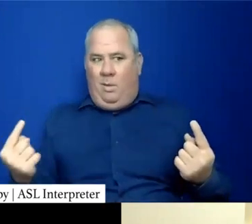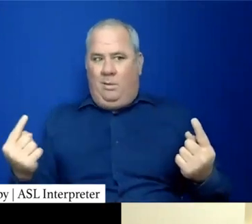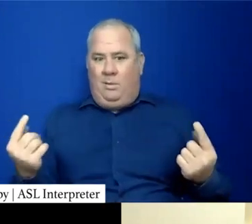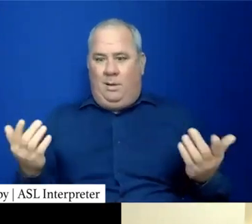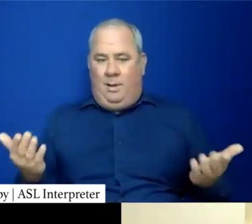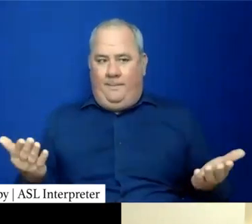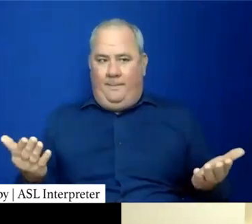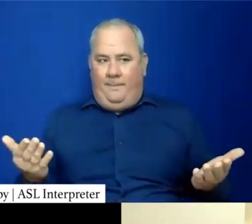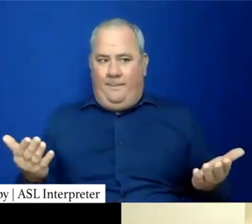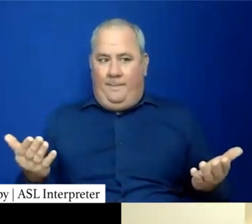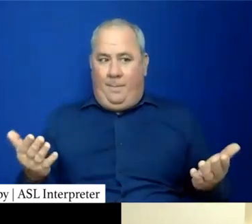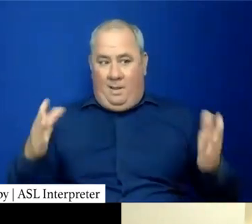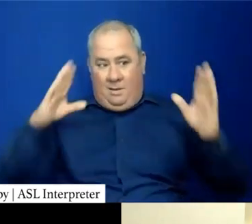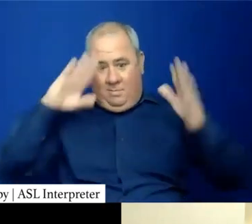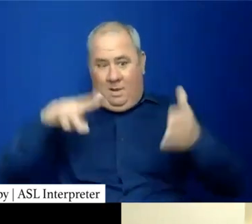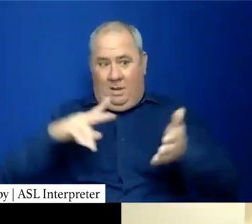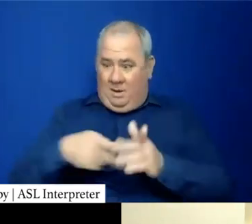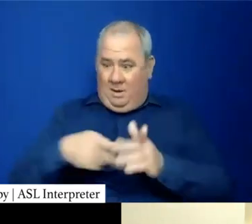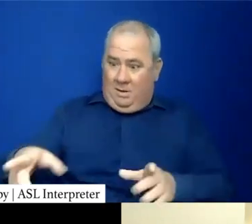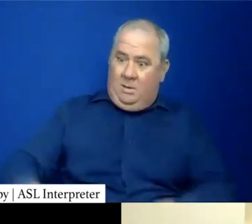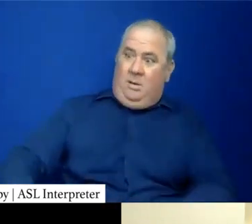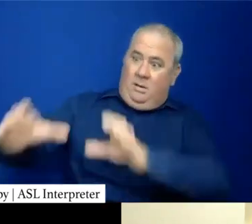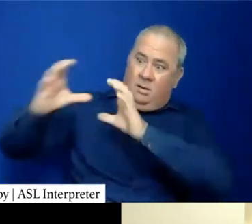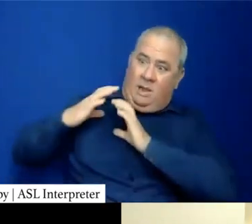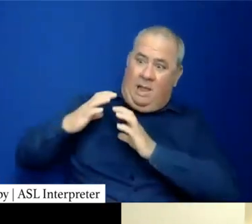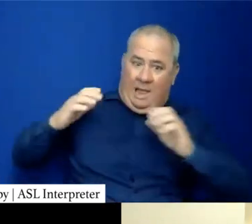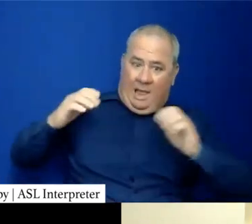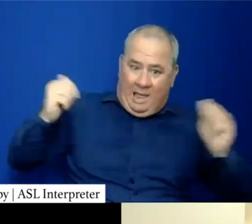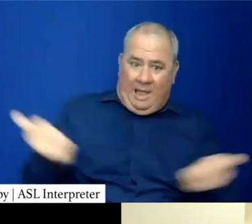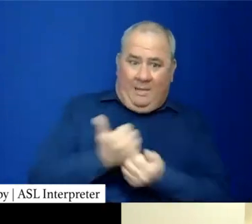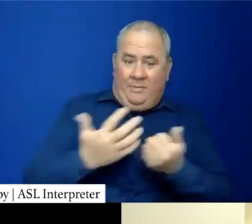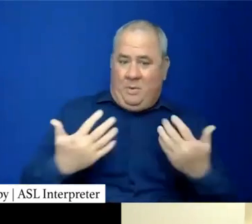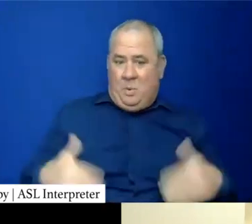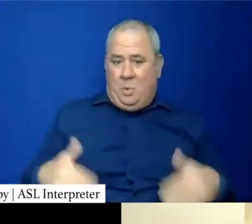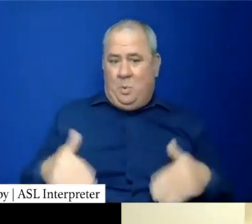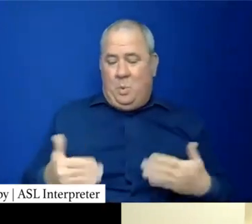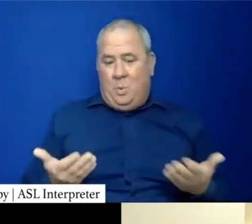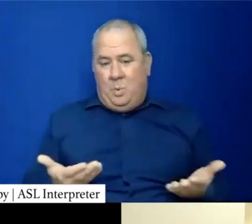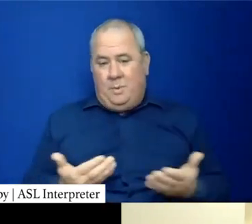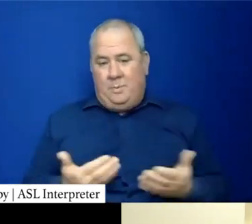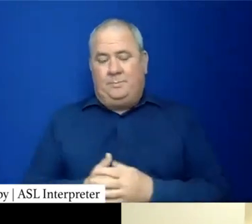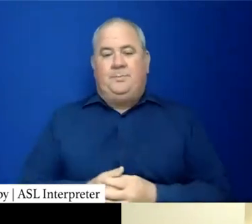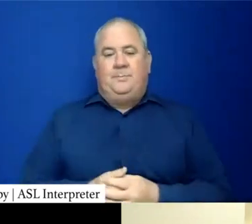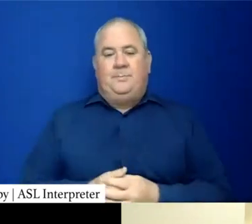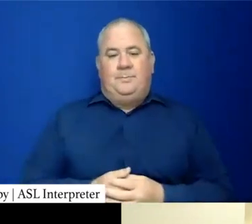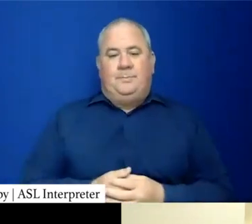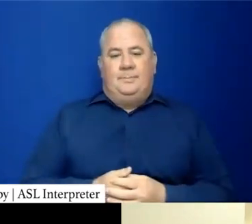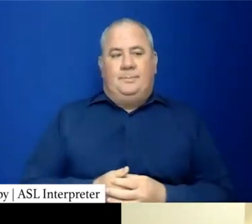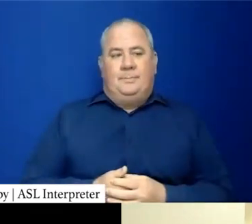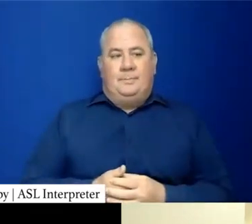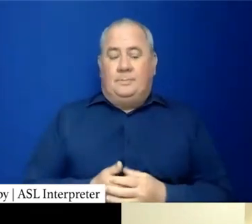everything. And it's exhausting and it's not really sustainable.